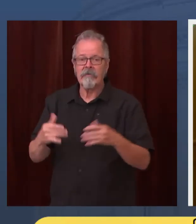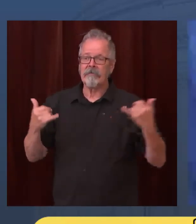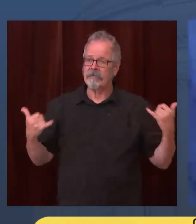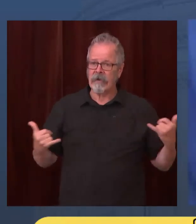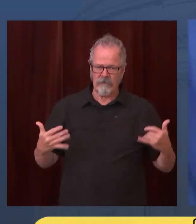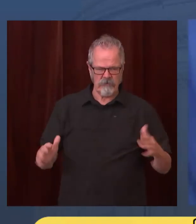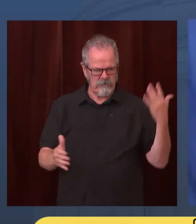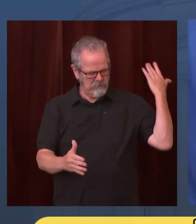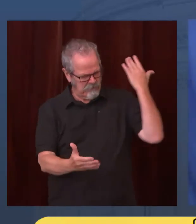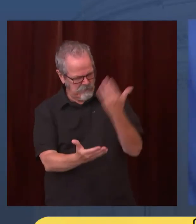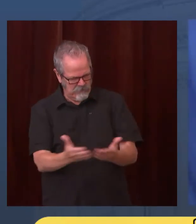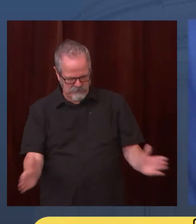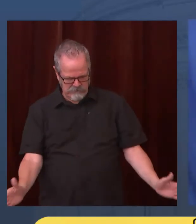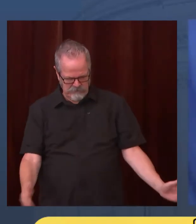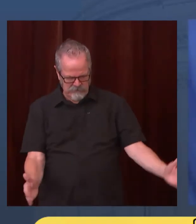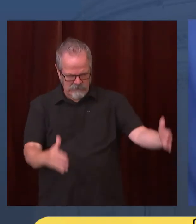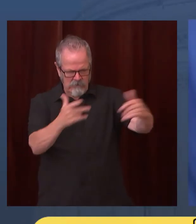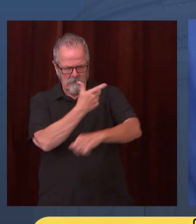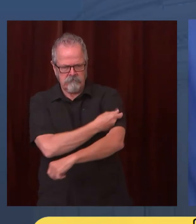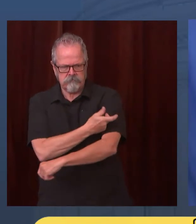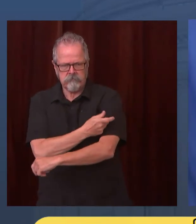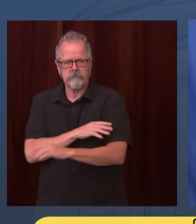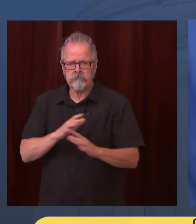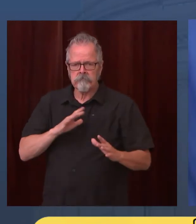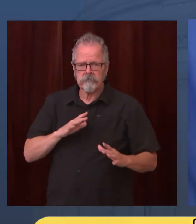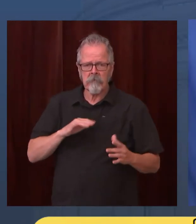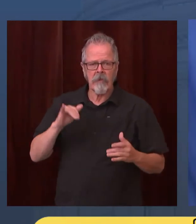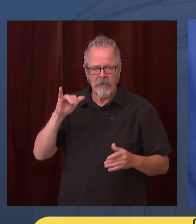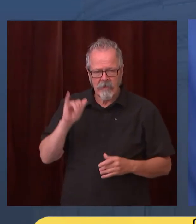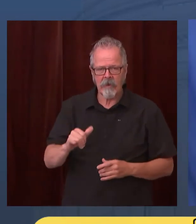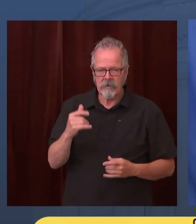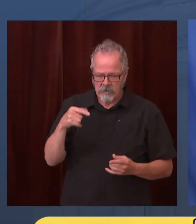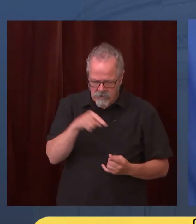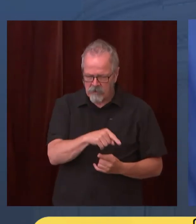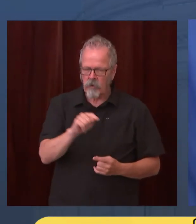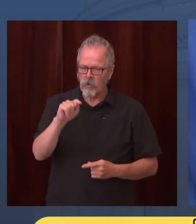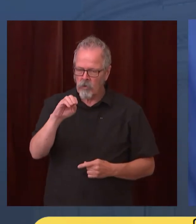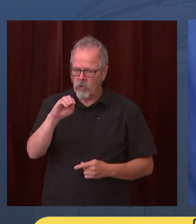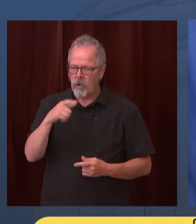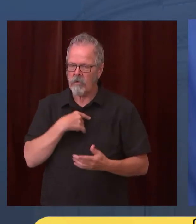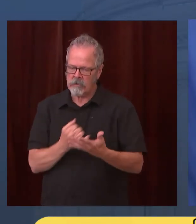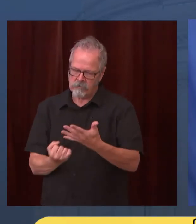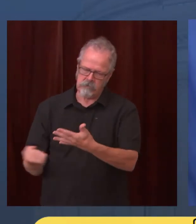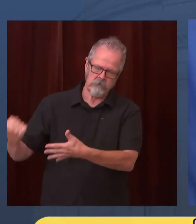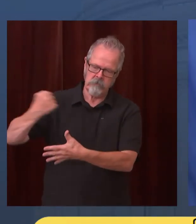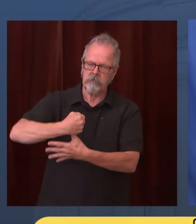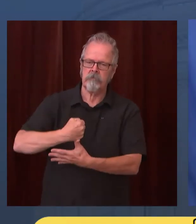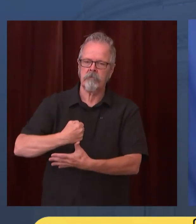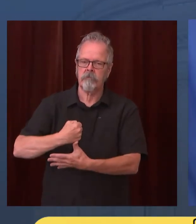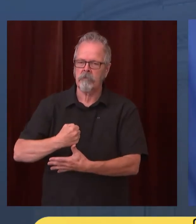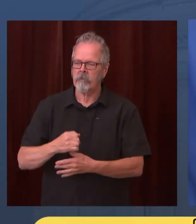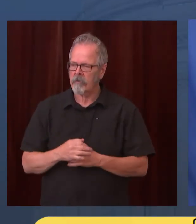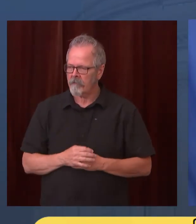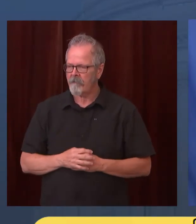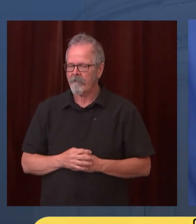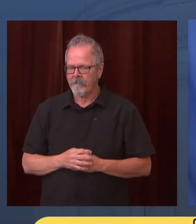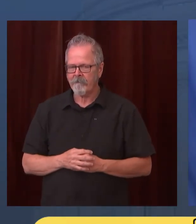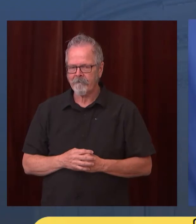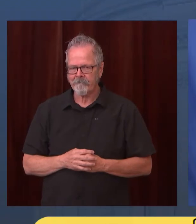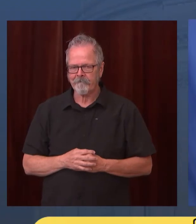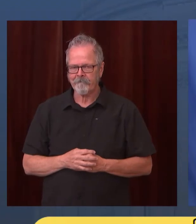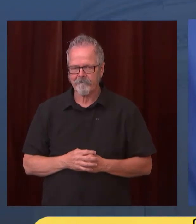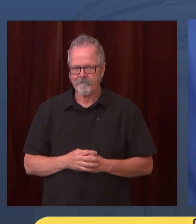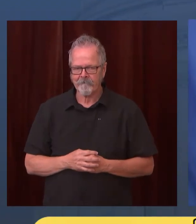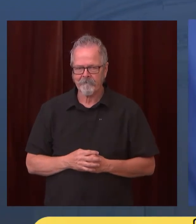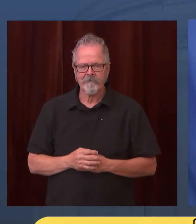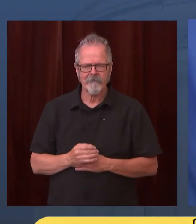Thank you, Nick. Yes, Governor, a question about the eviction moratorium, there's some housing organizations in Kane